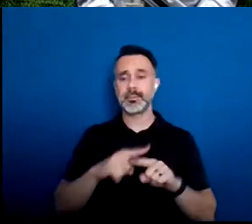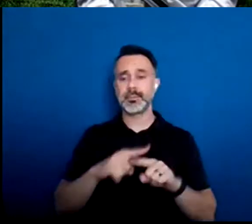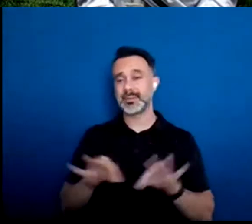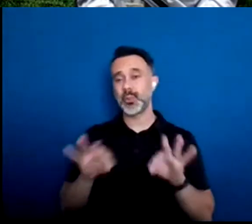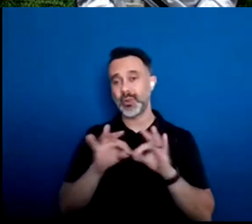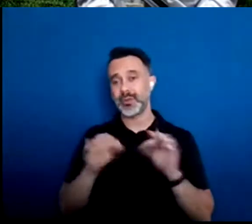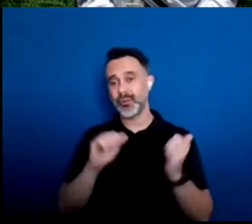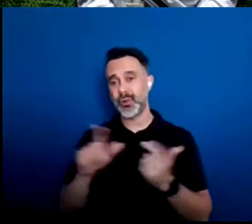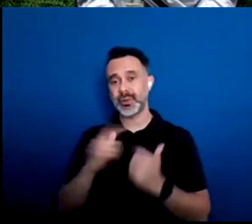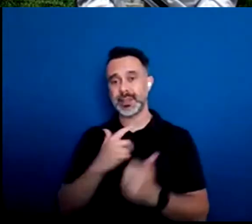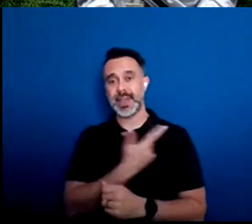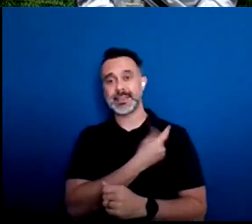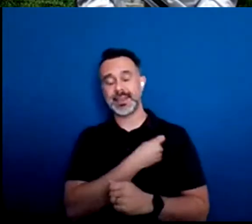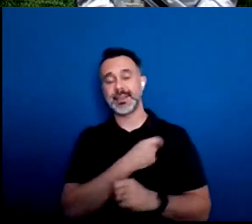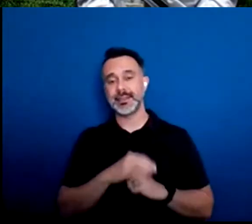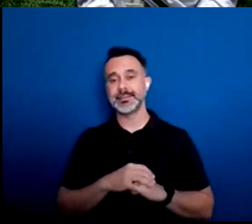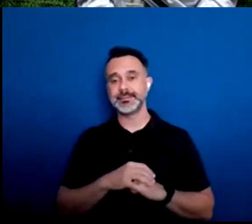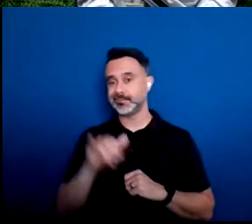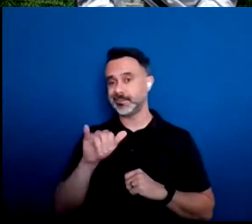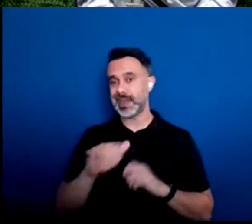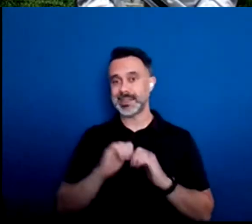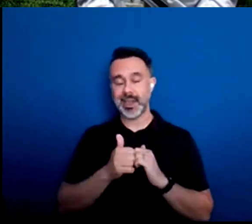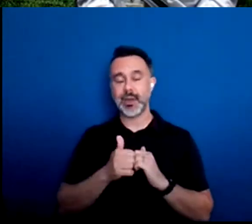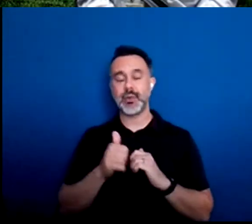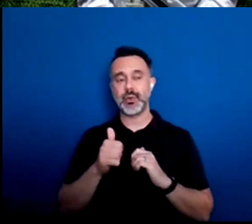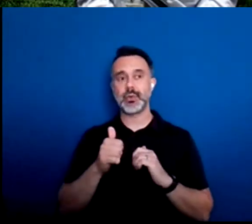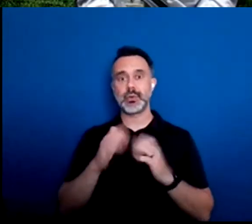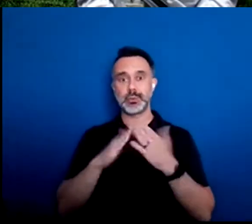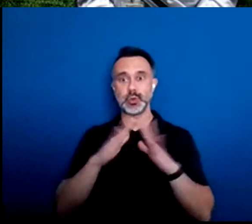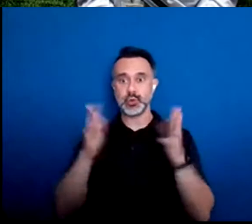get to the immunity level that we need.